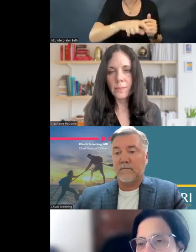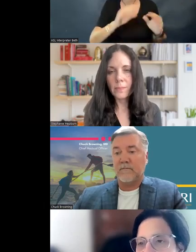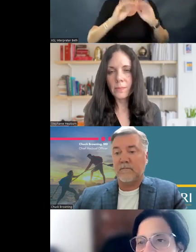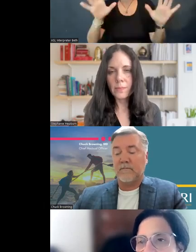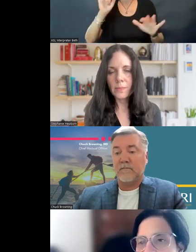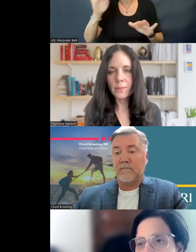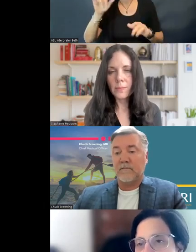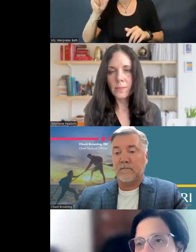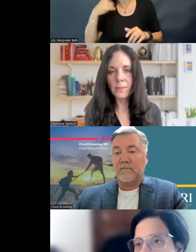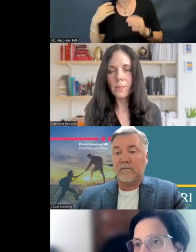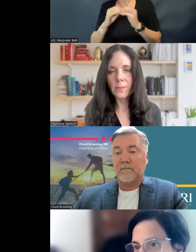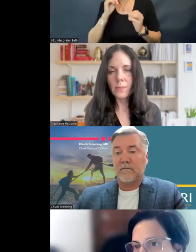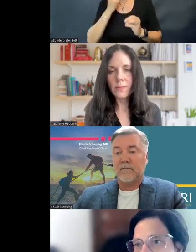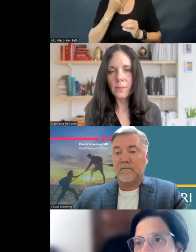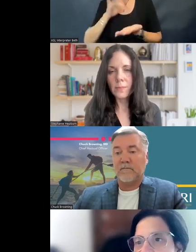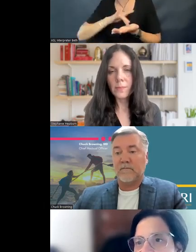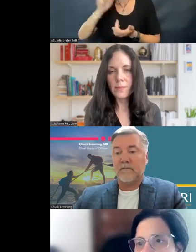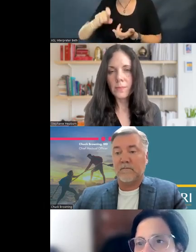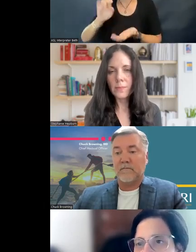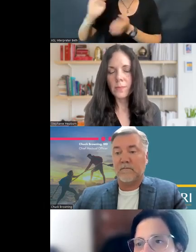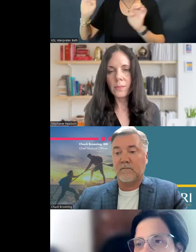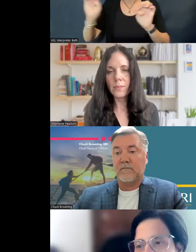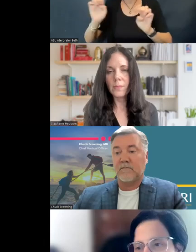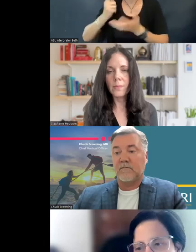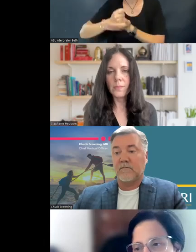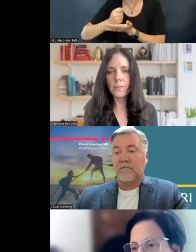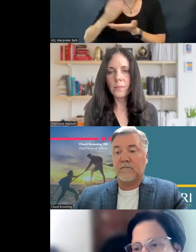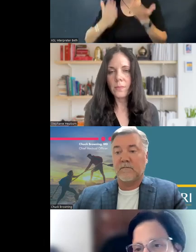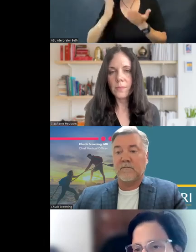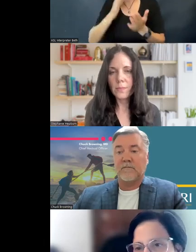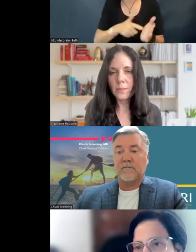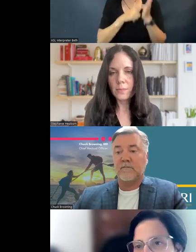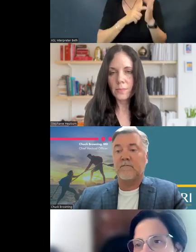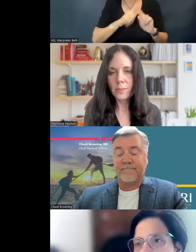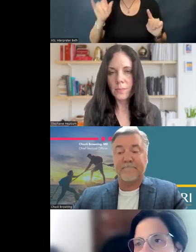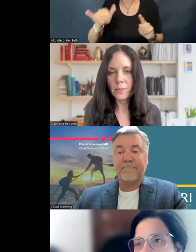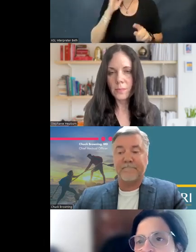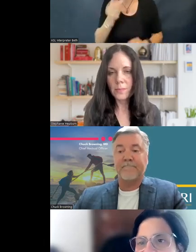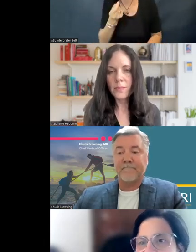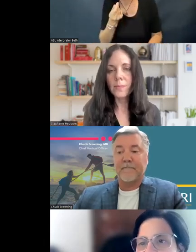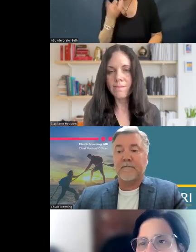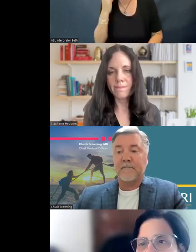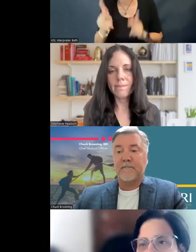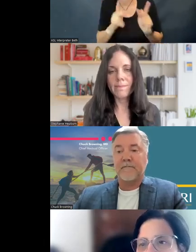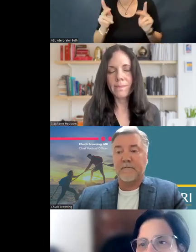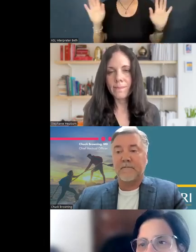needs, then emergency treatment might be indicated, but that's only going to be a very, very few people.